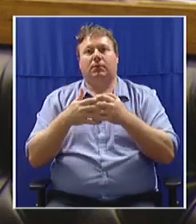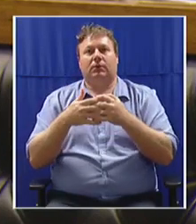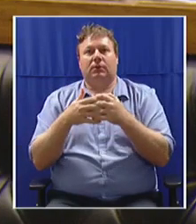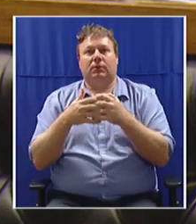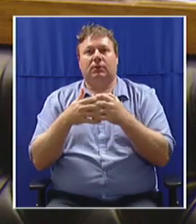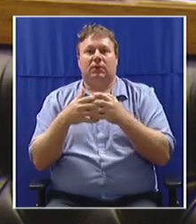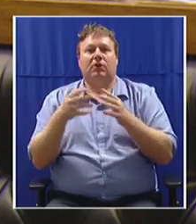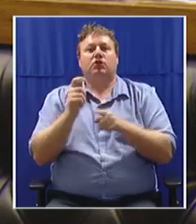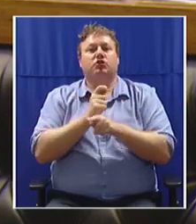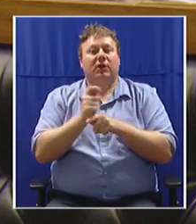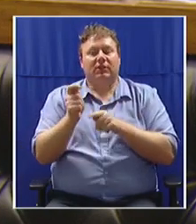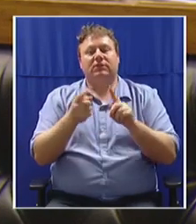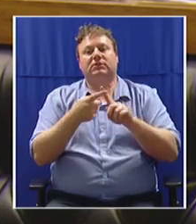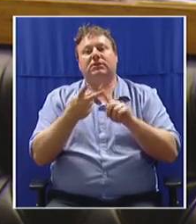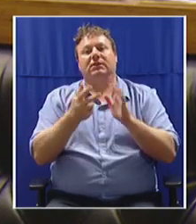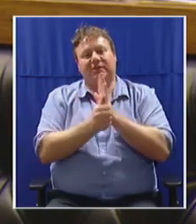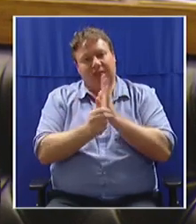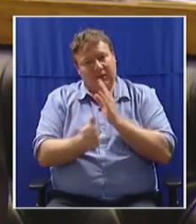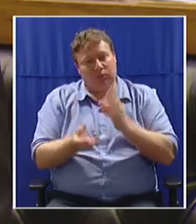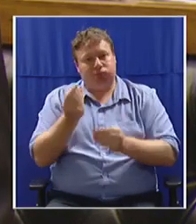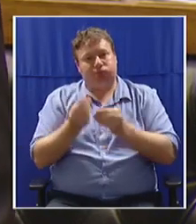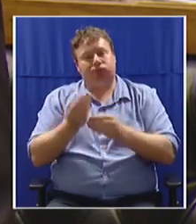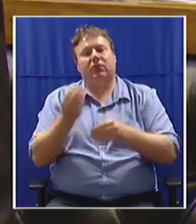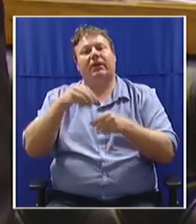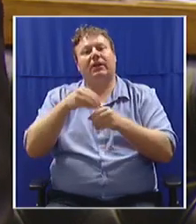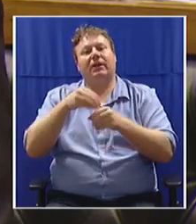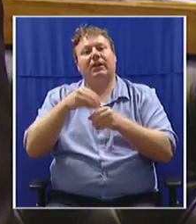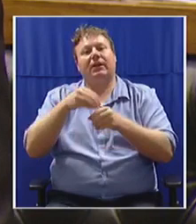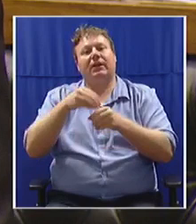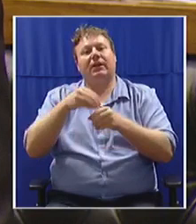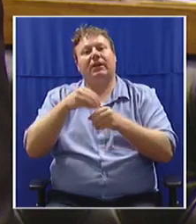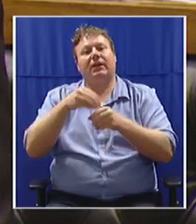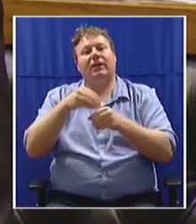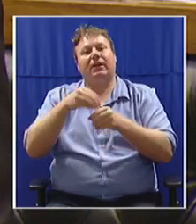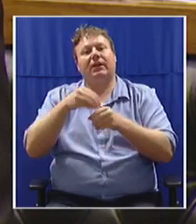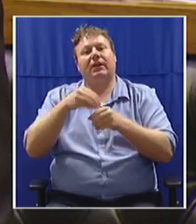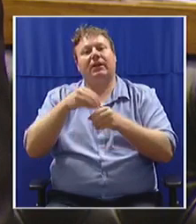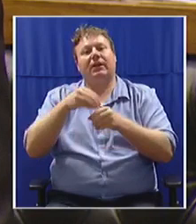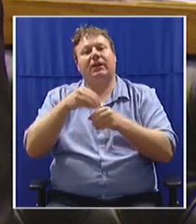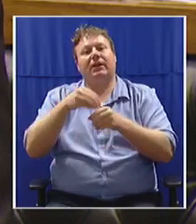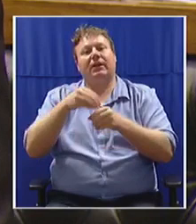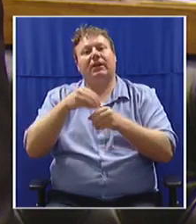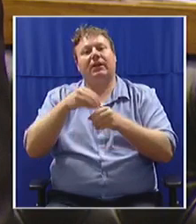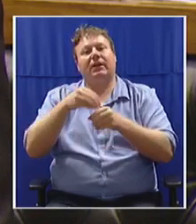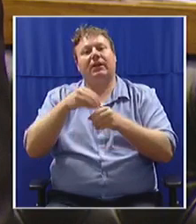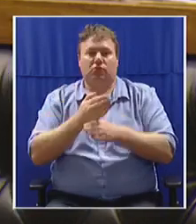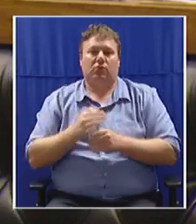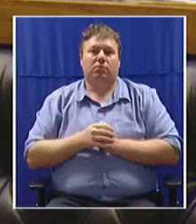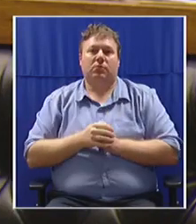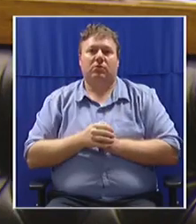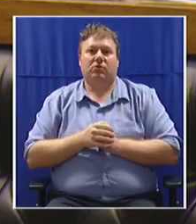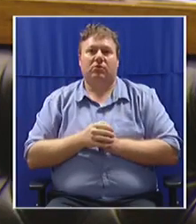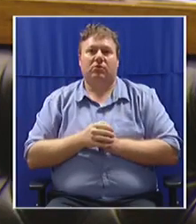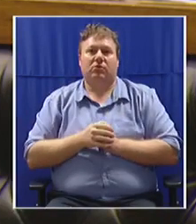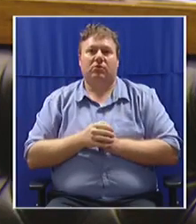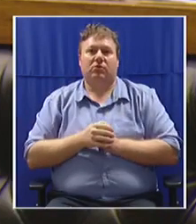skills acquired in the program. Experience from the implementation of this program